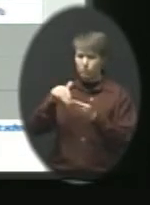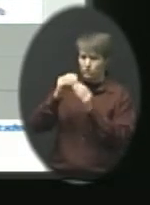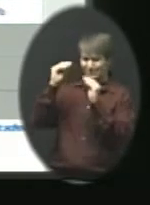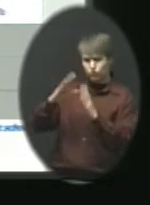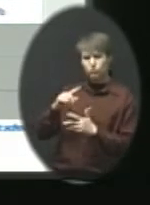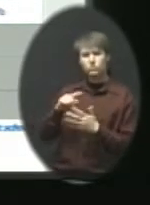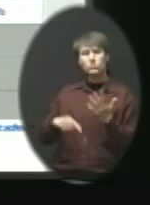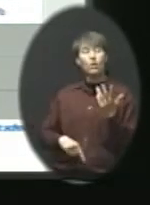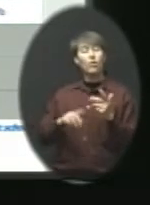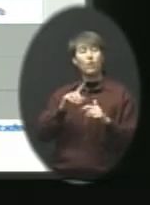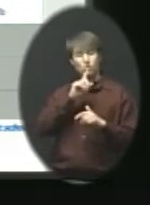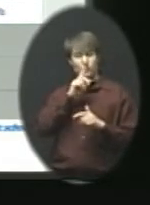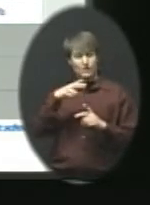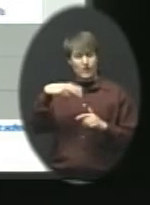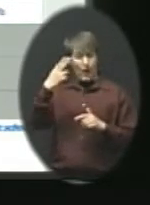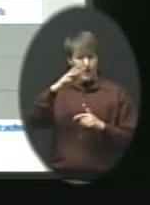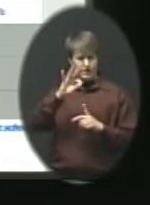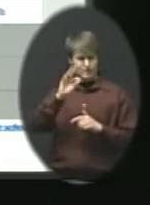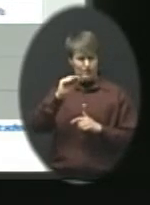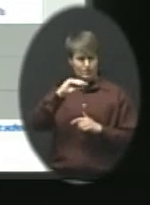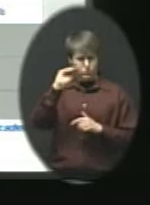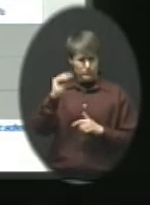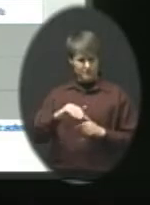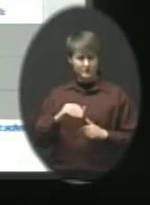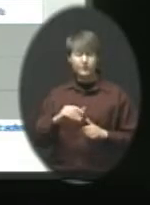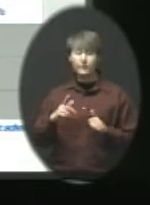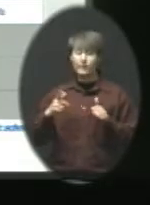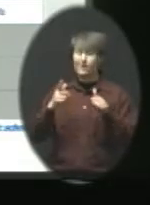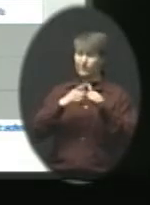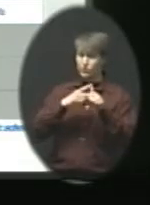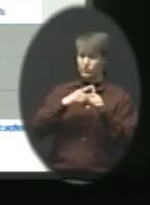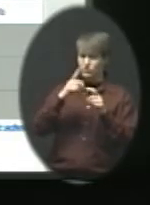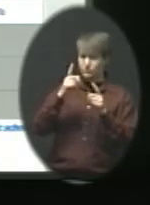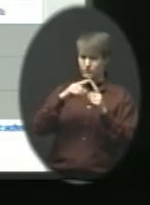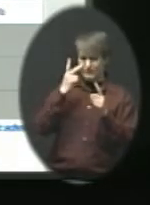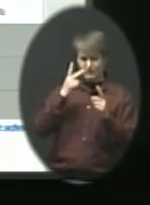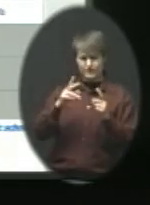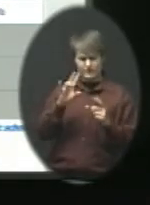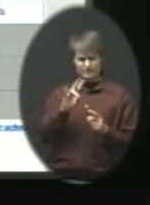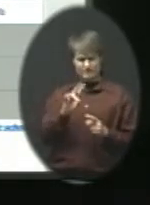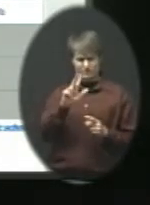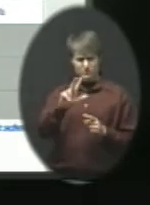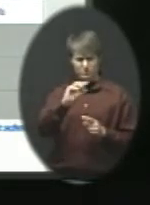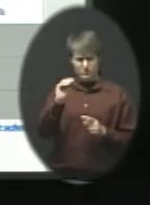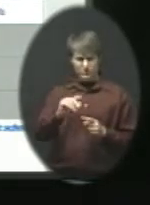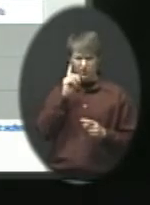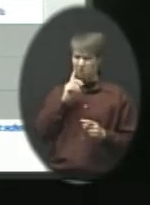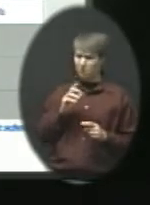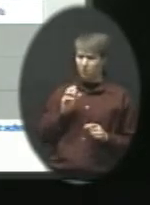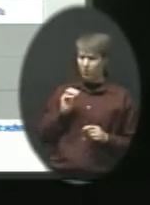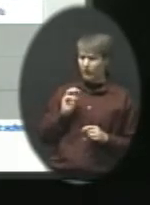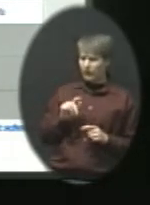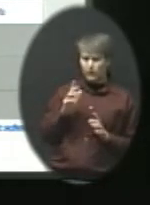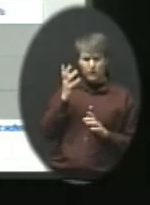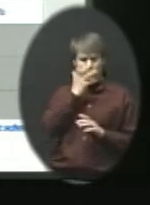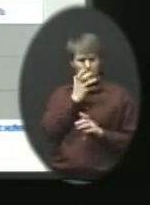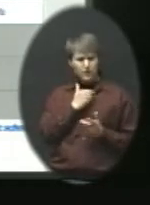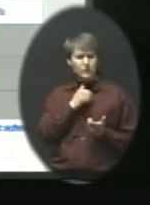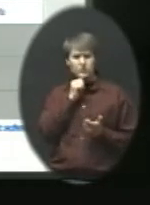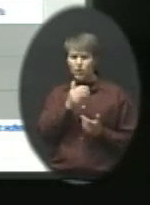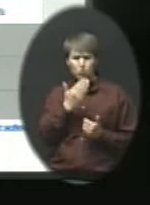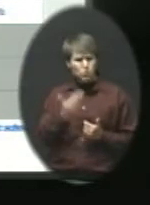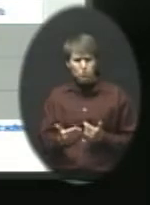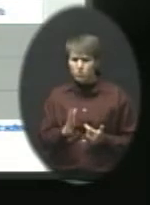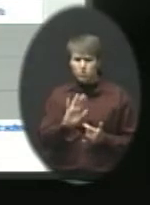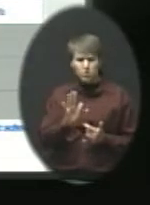those are all very high in the 90%. The first score, though, you might see is the 73%. You think, oh my gosh, that's not very good.